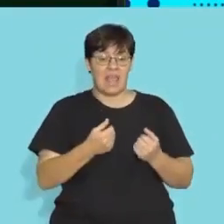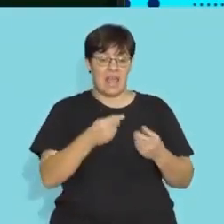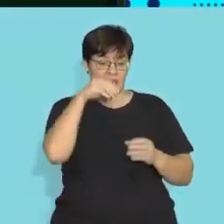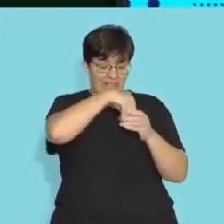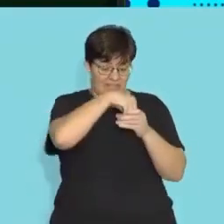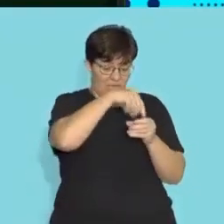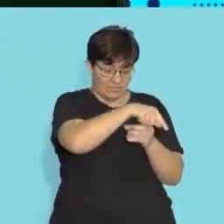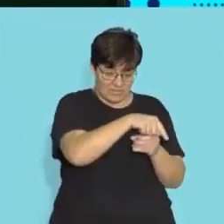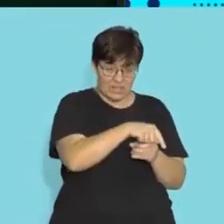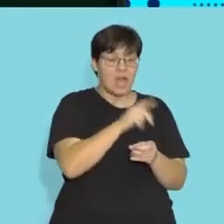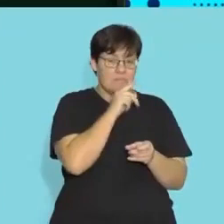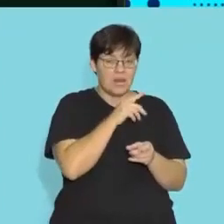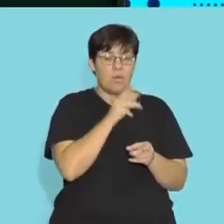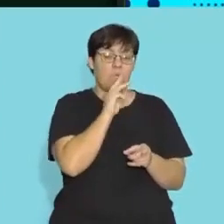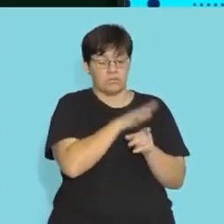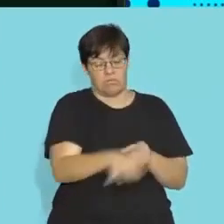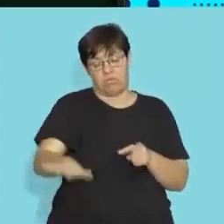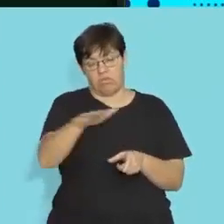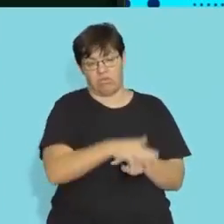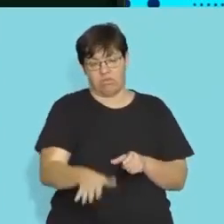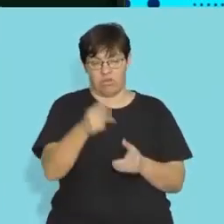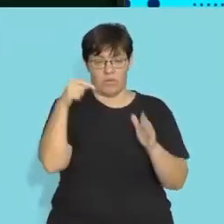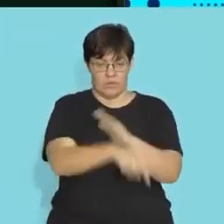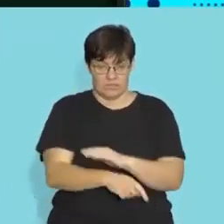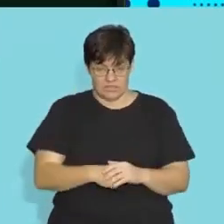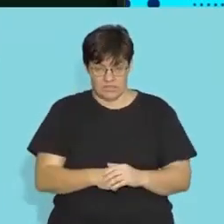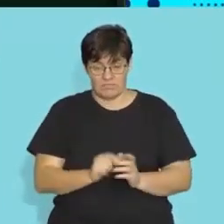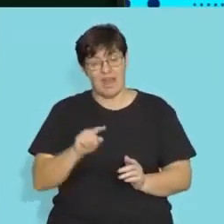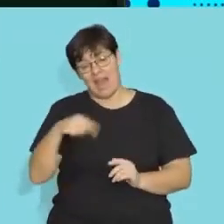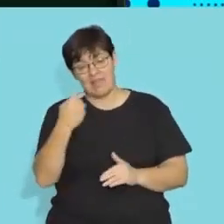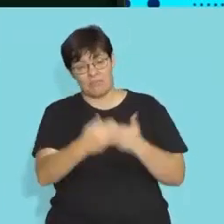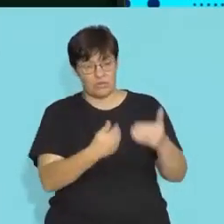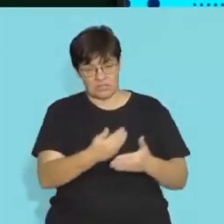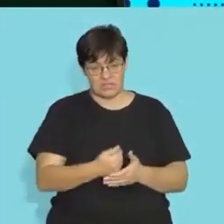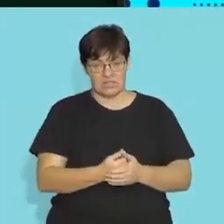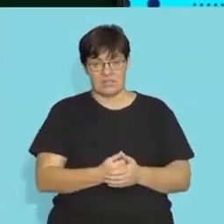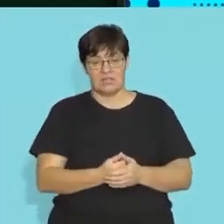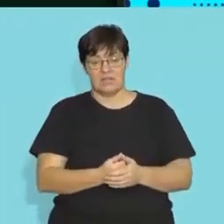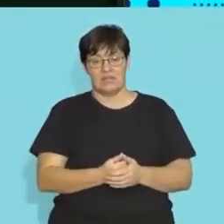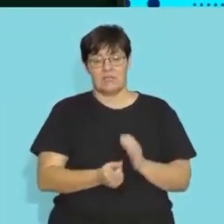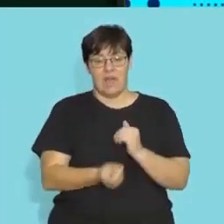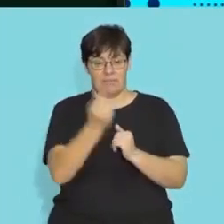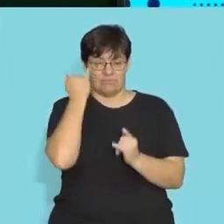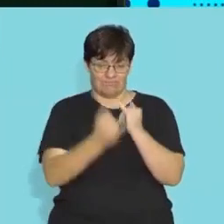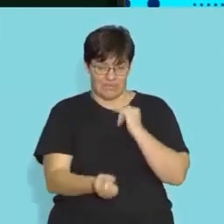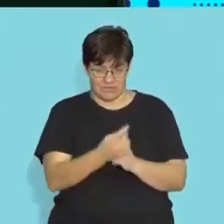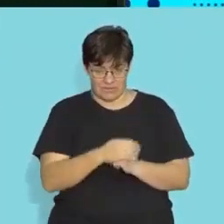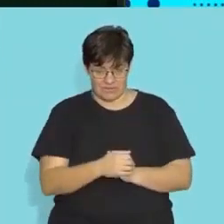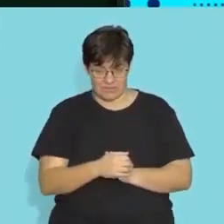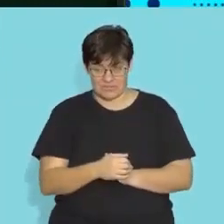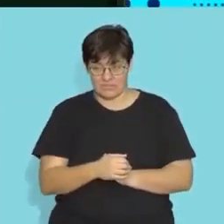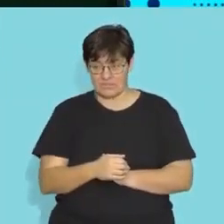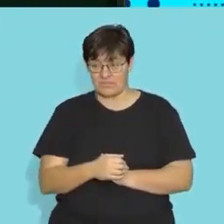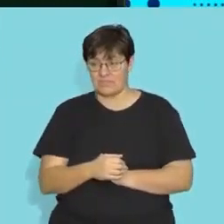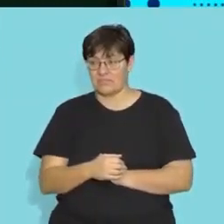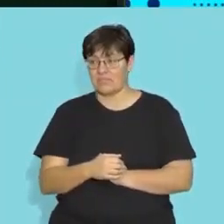draws out the healthy nutrients from the soil, which then drains back into water bodies, causing other processes like